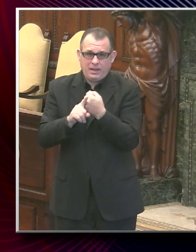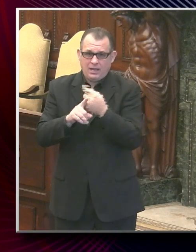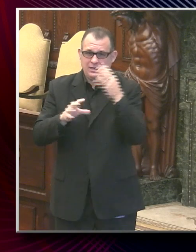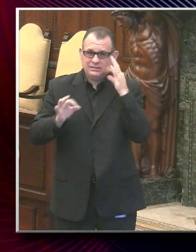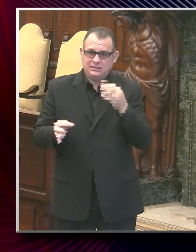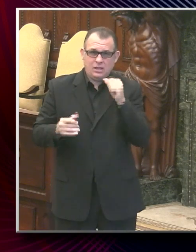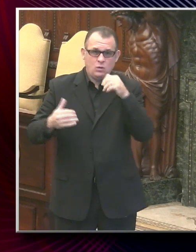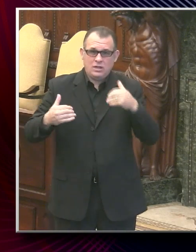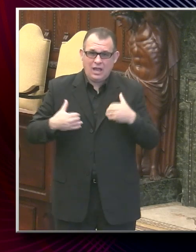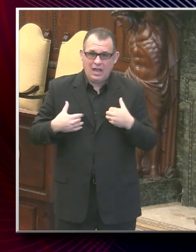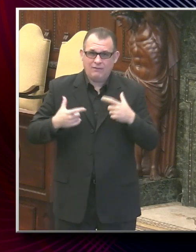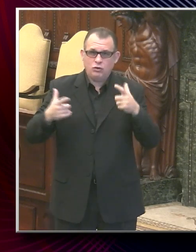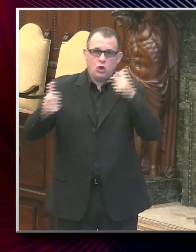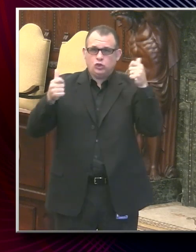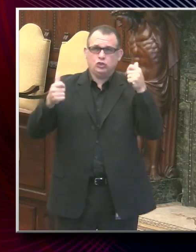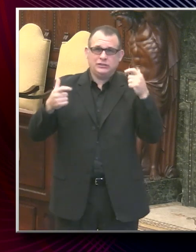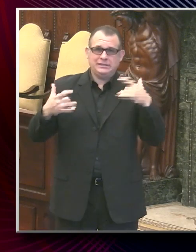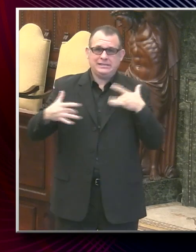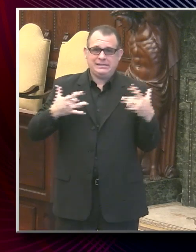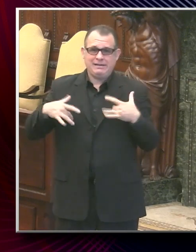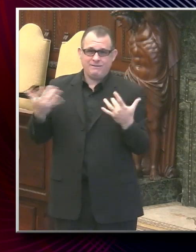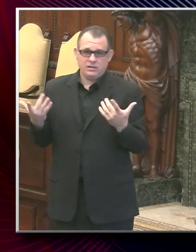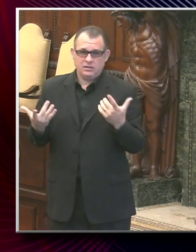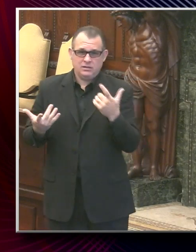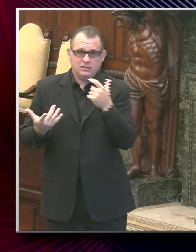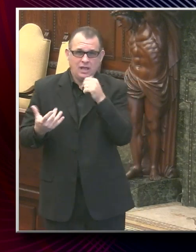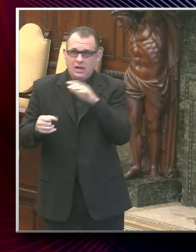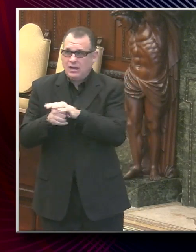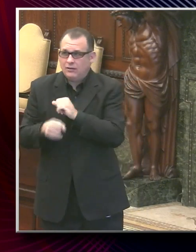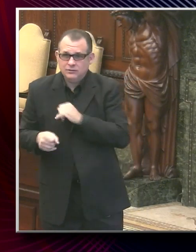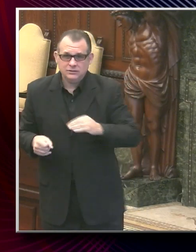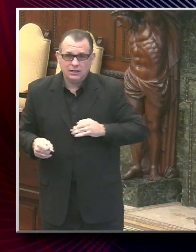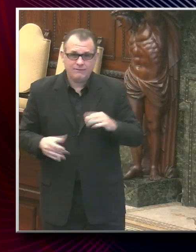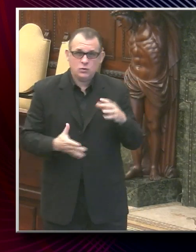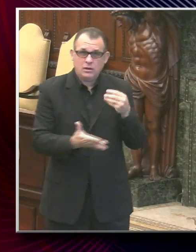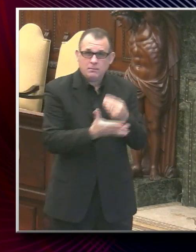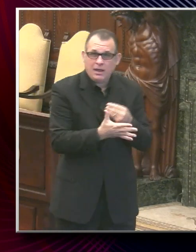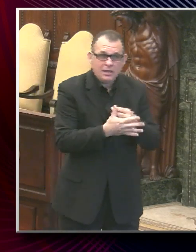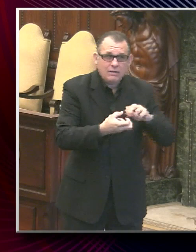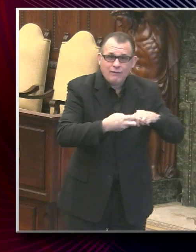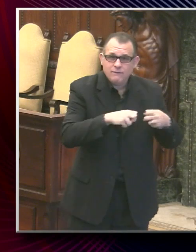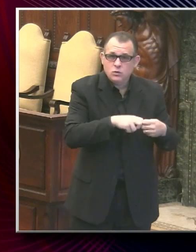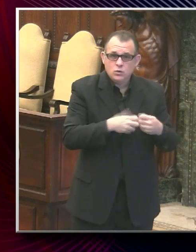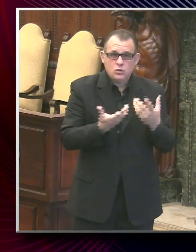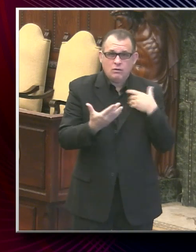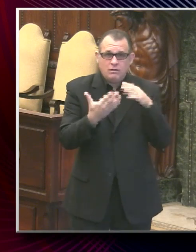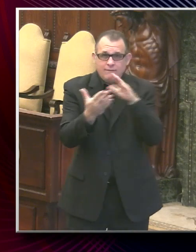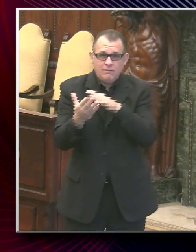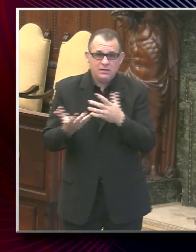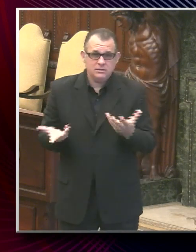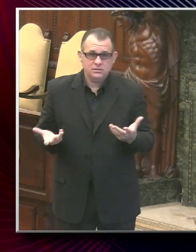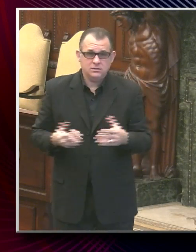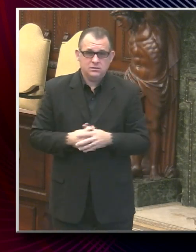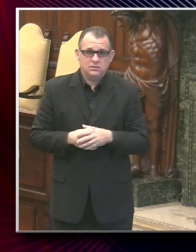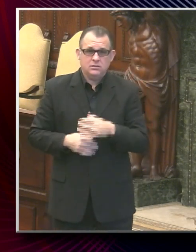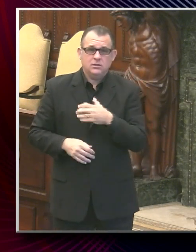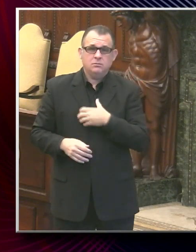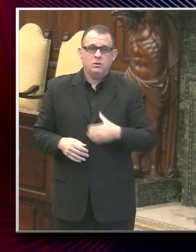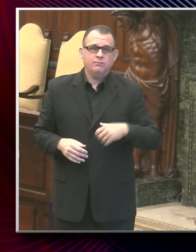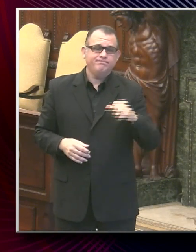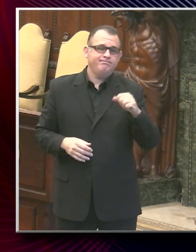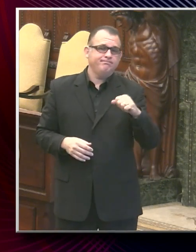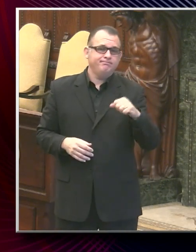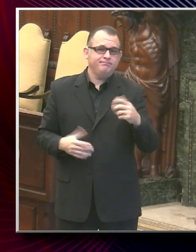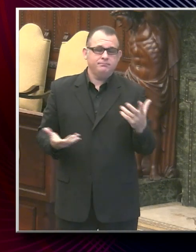in terms of staffing or any of the financial difficulties the city's dealing with? Certainly everything, you know, is seen through the